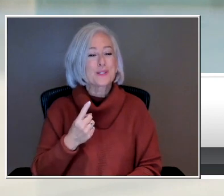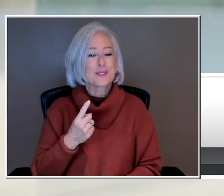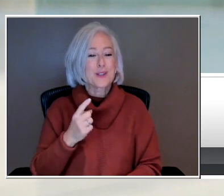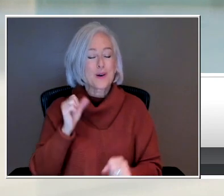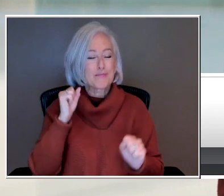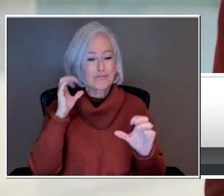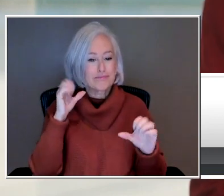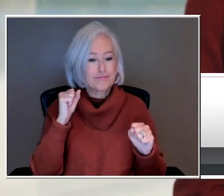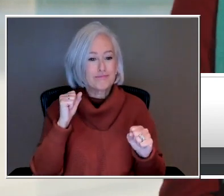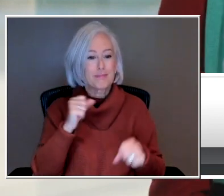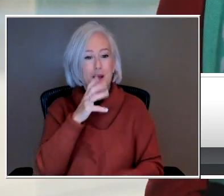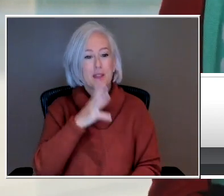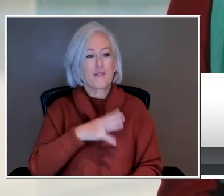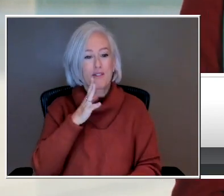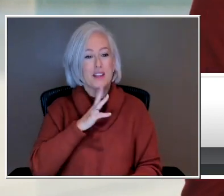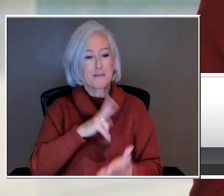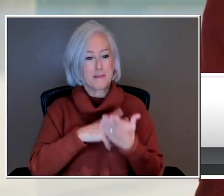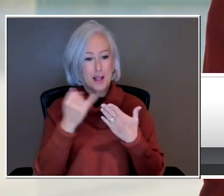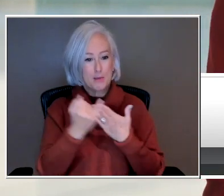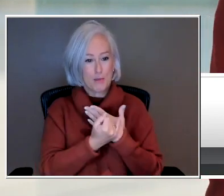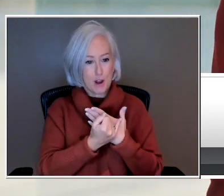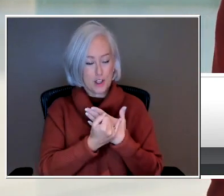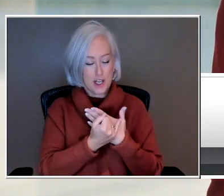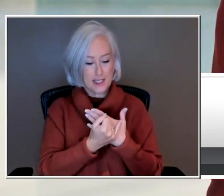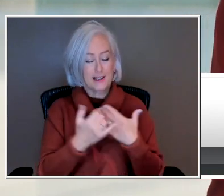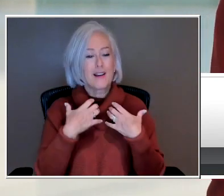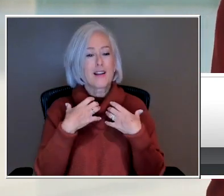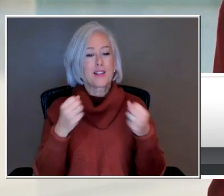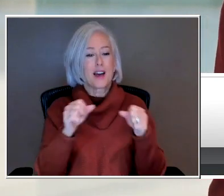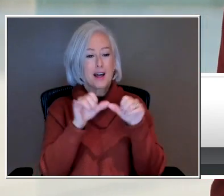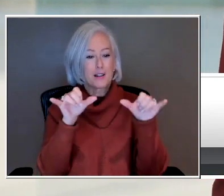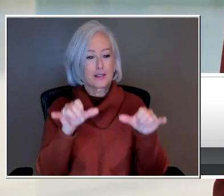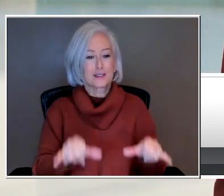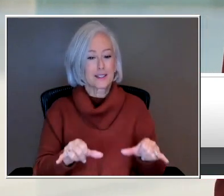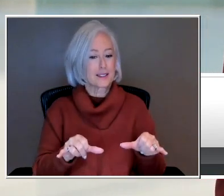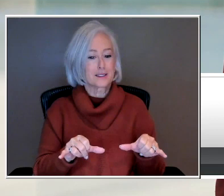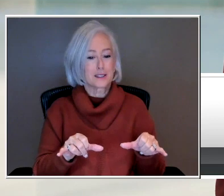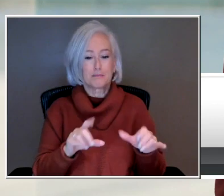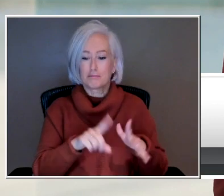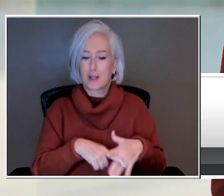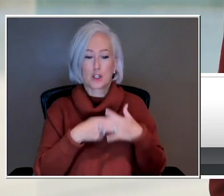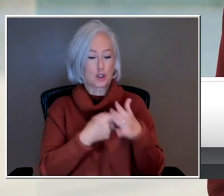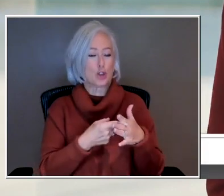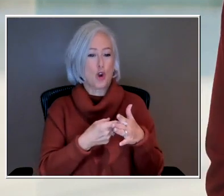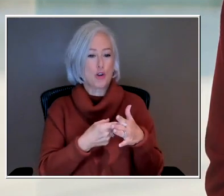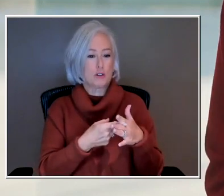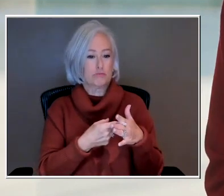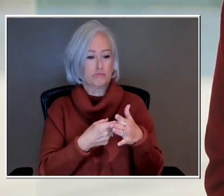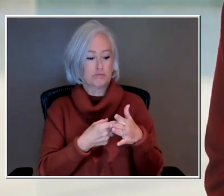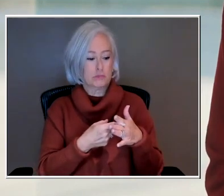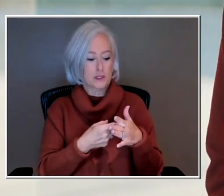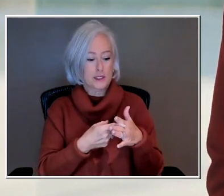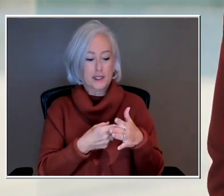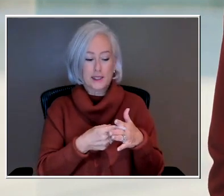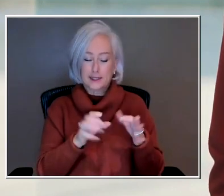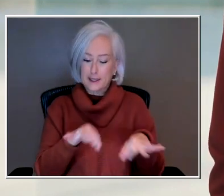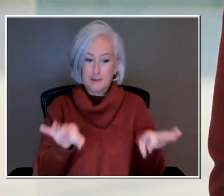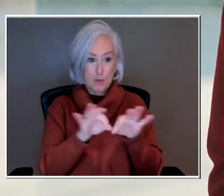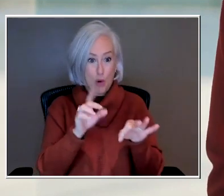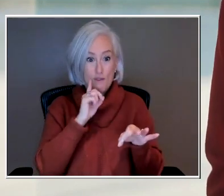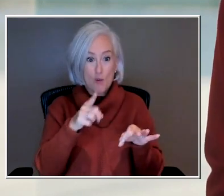spearheading. This is a big deal in our sport. This is a big deal for female athletes of all